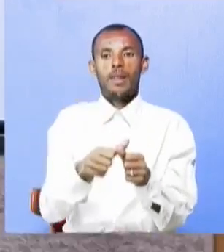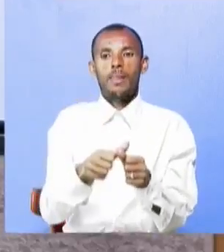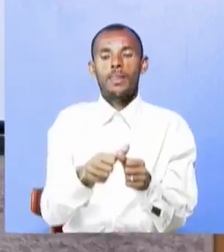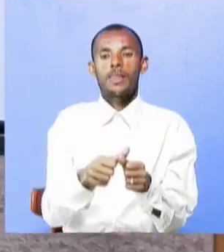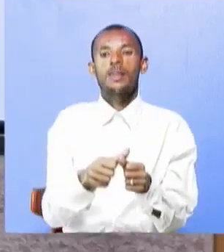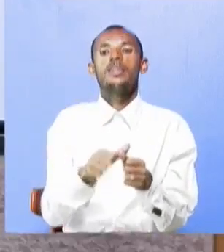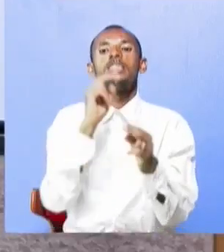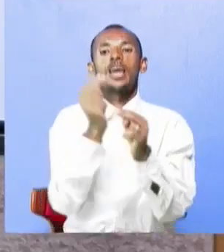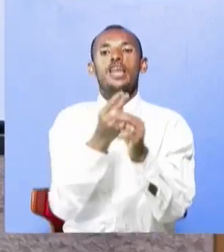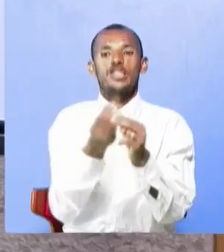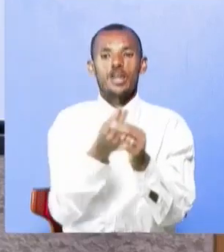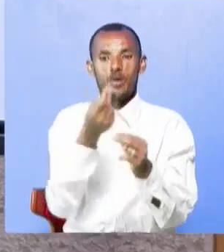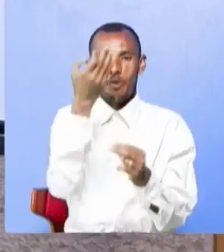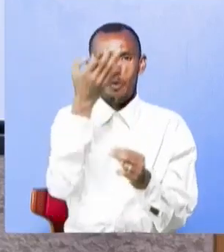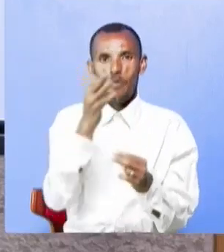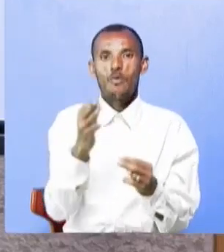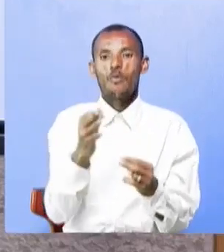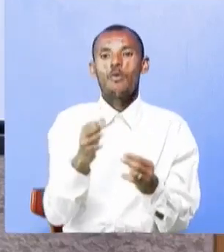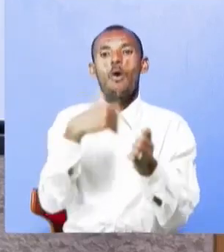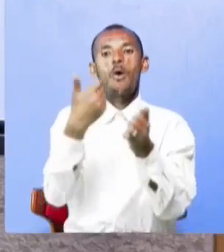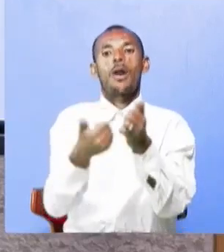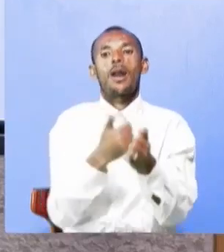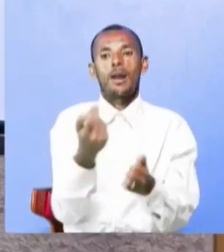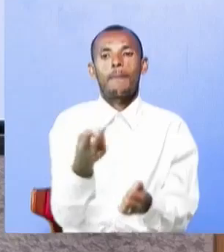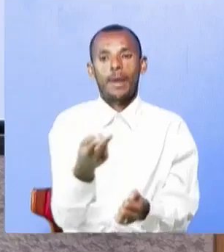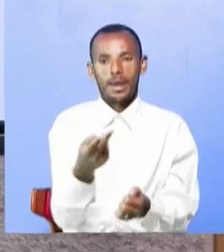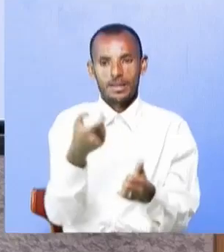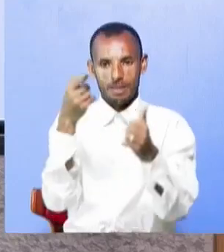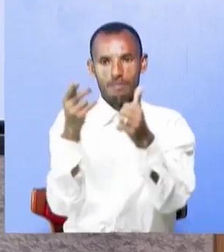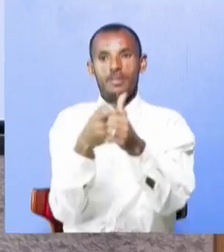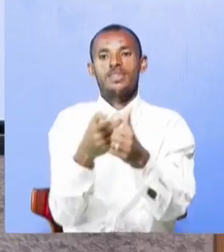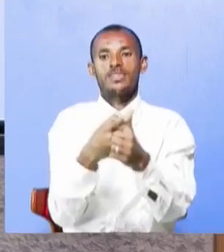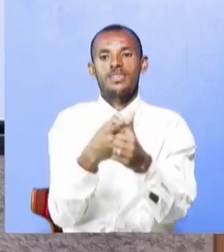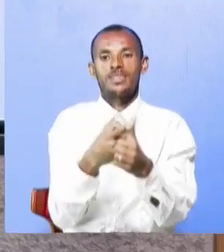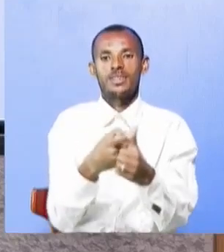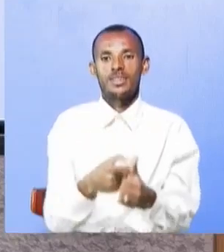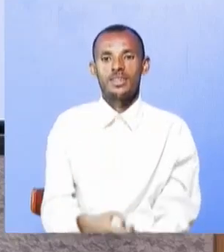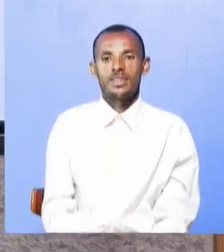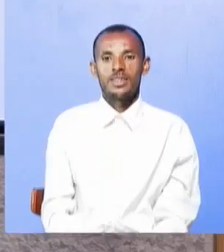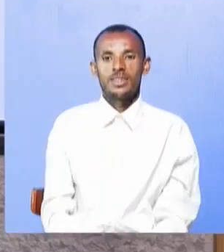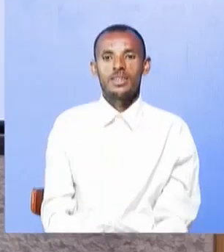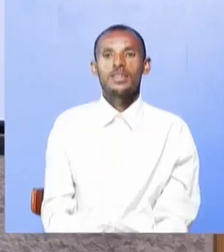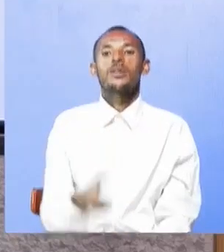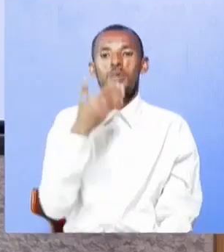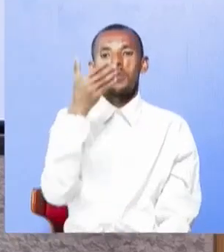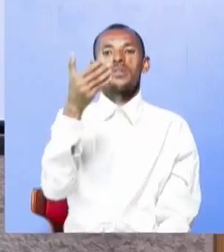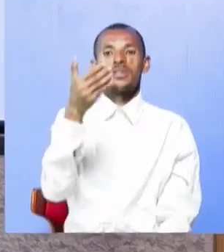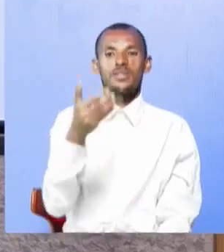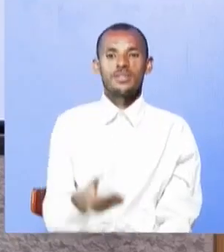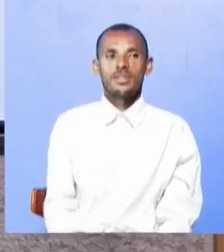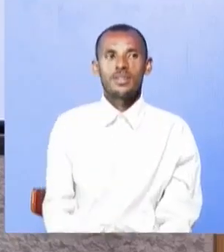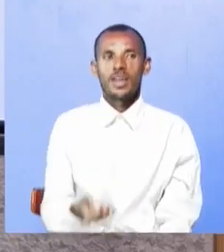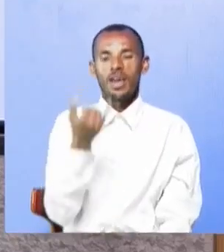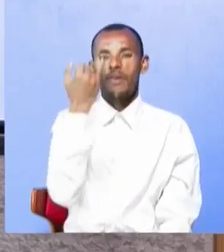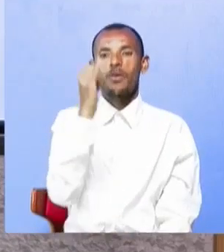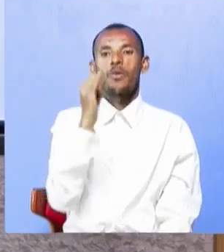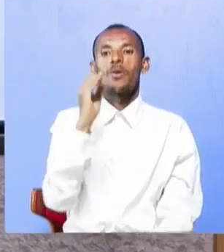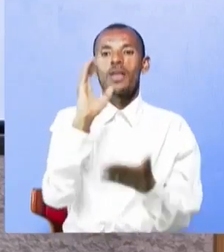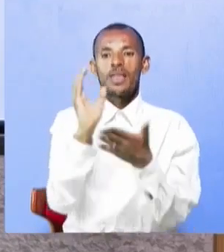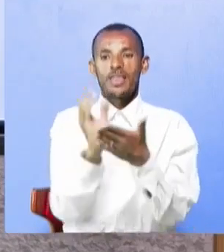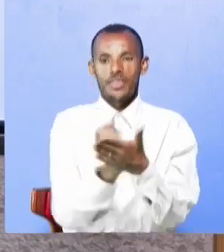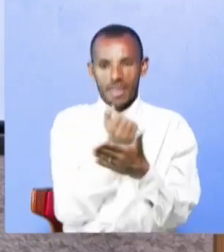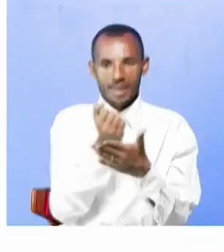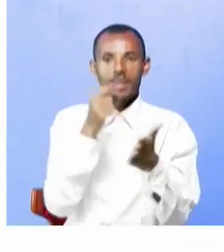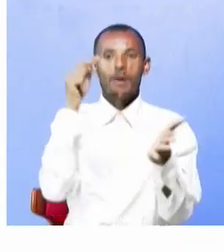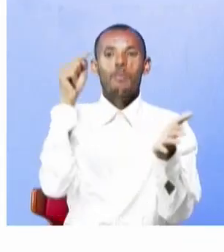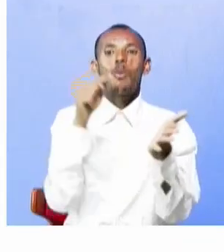the nature of the order pairs in the first quadrant? Good. If you take a certain